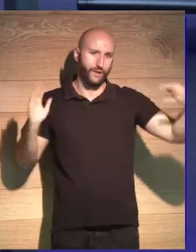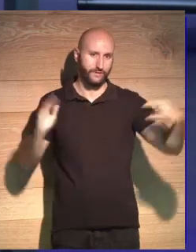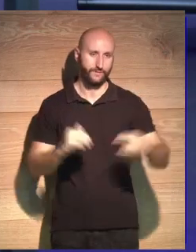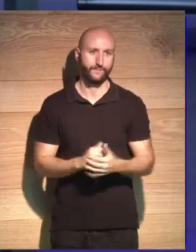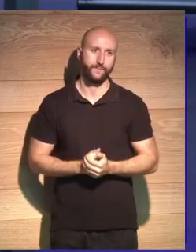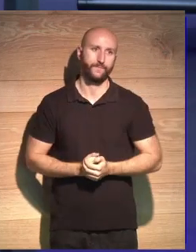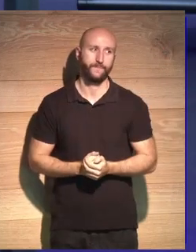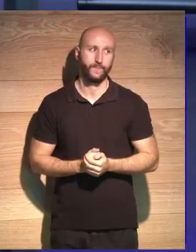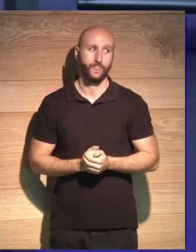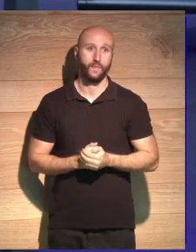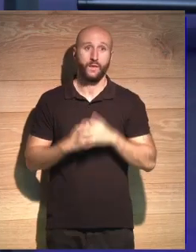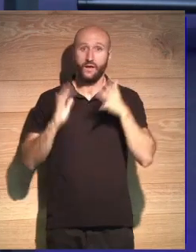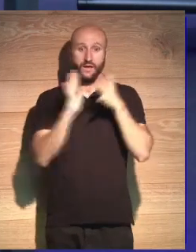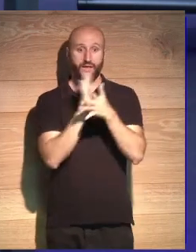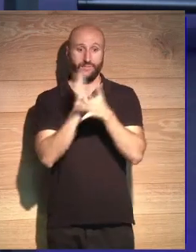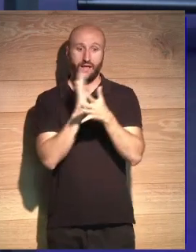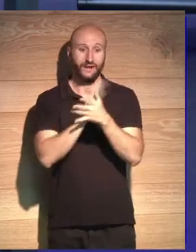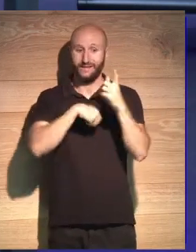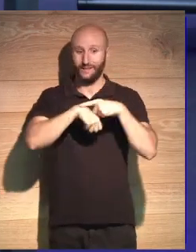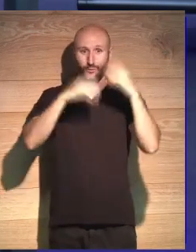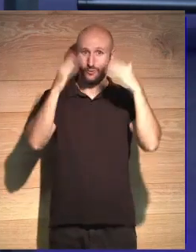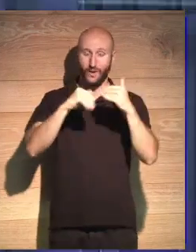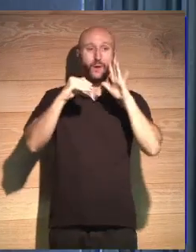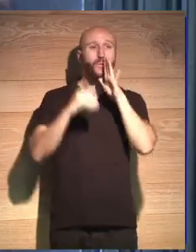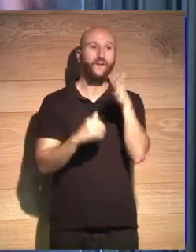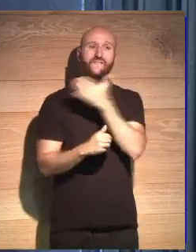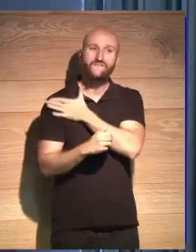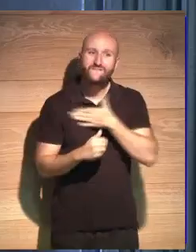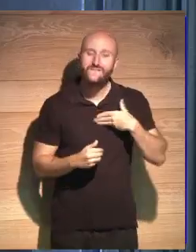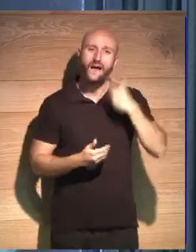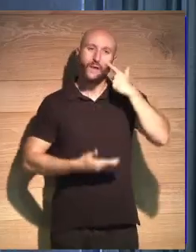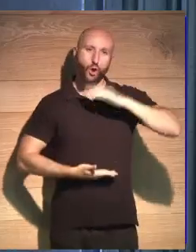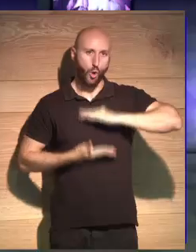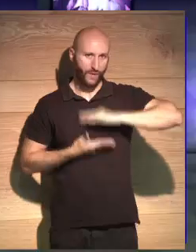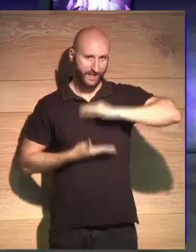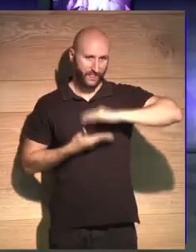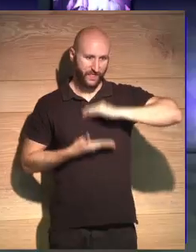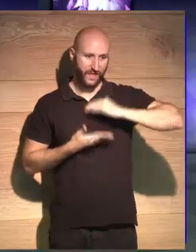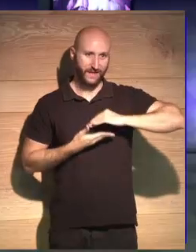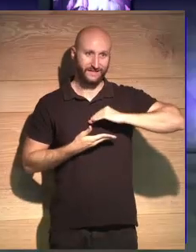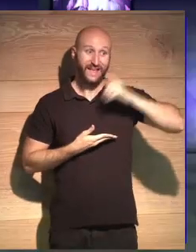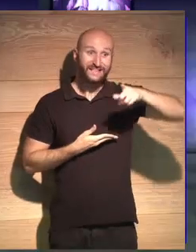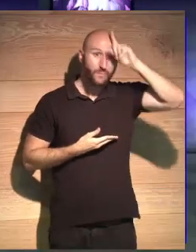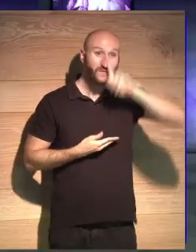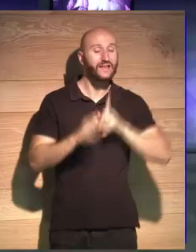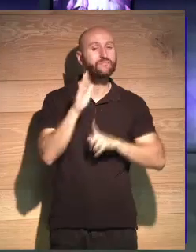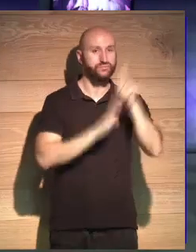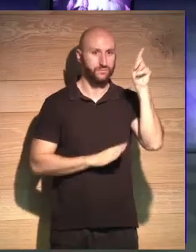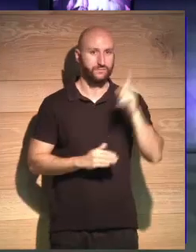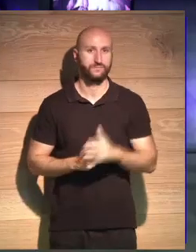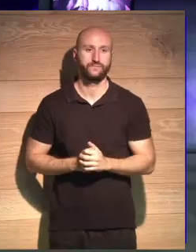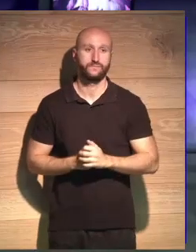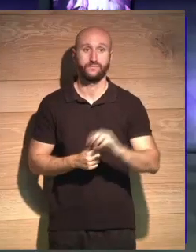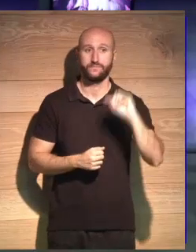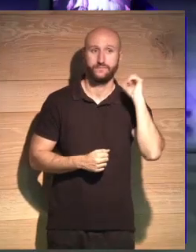at using new technologies. And I do not have time to elaborate on this, but what we were looking for were the skills that these children